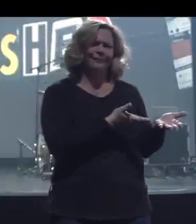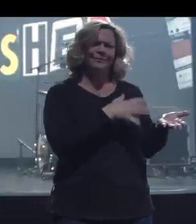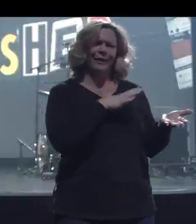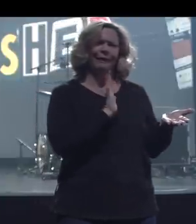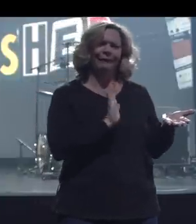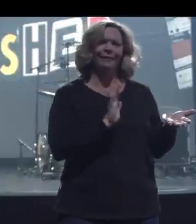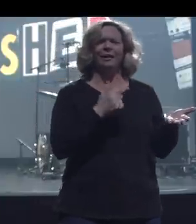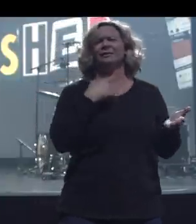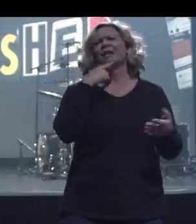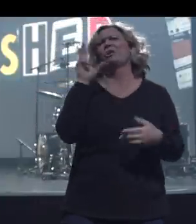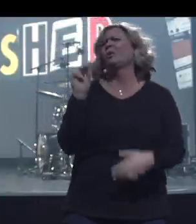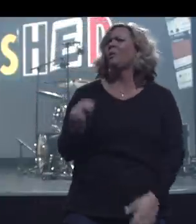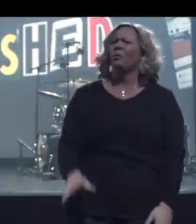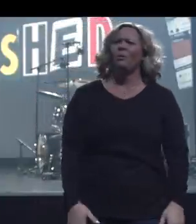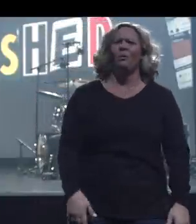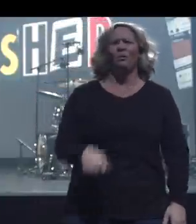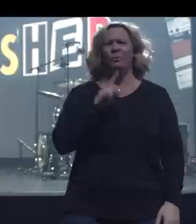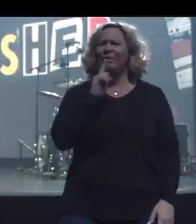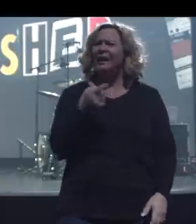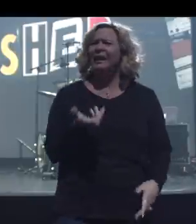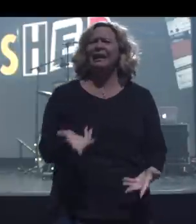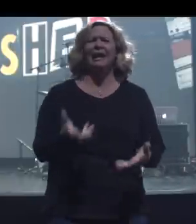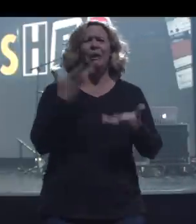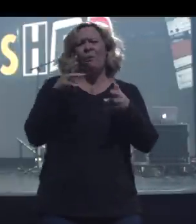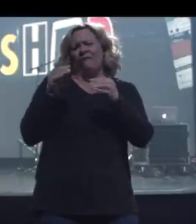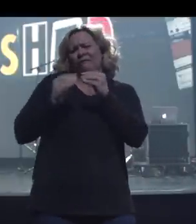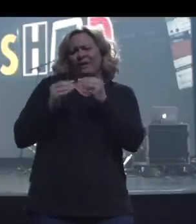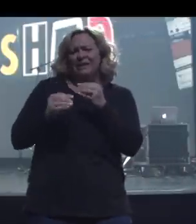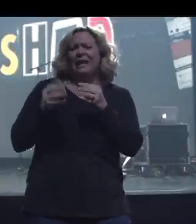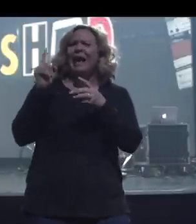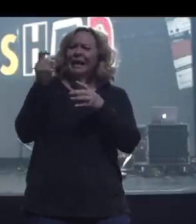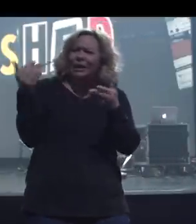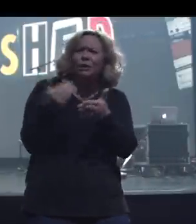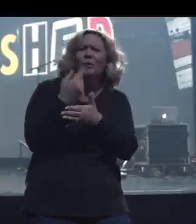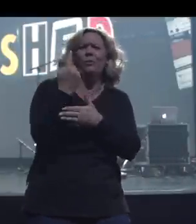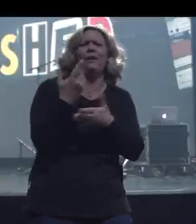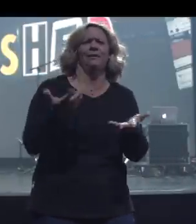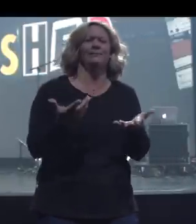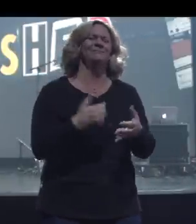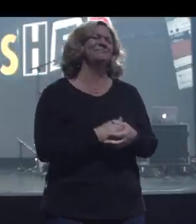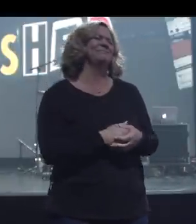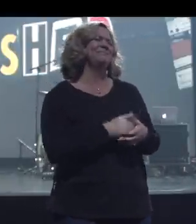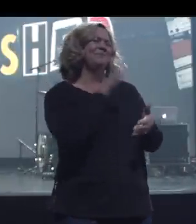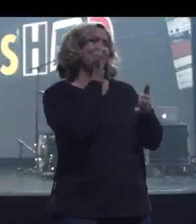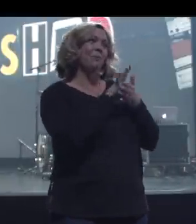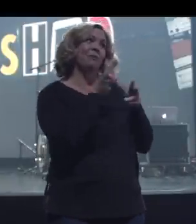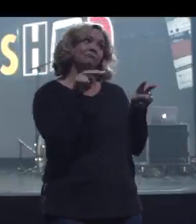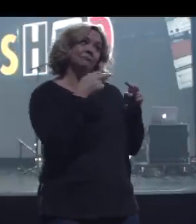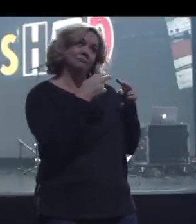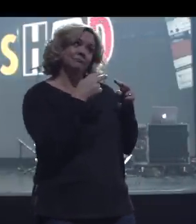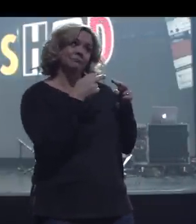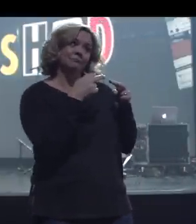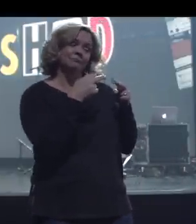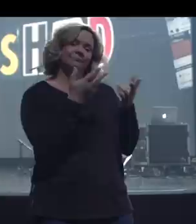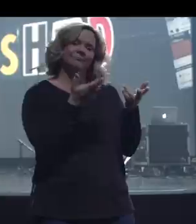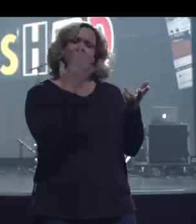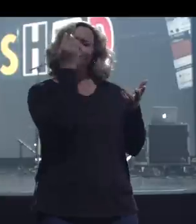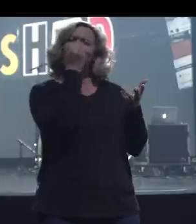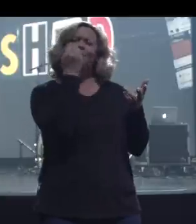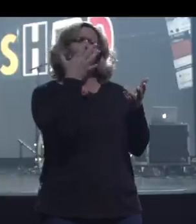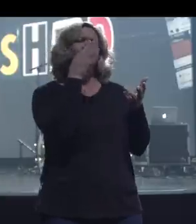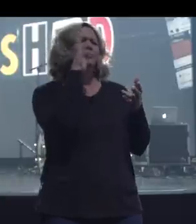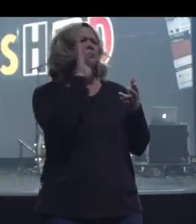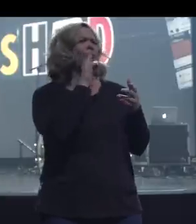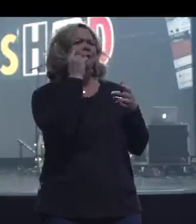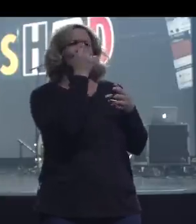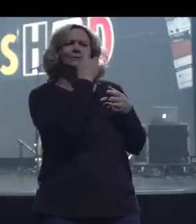I'm like, no, I can't fix that. I got to get a new one. And she looks back at me with this like beautiful, beautiful brown eyes